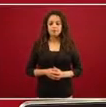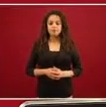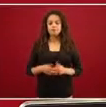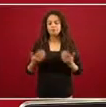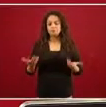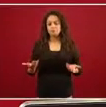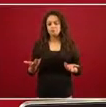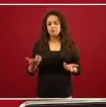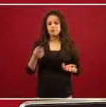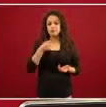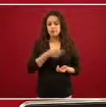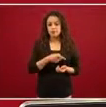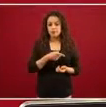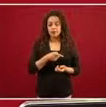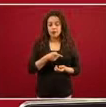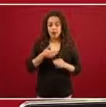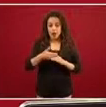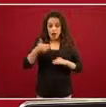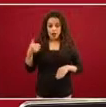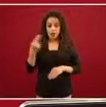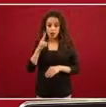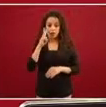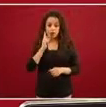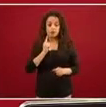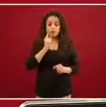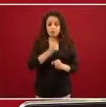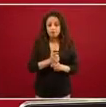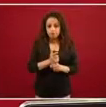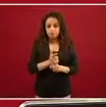Yesterday we talked about a pre-identification